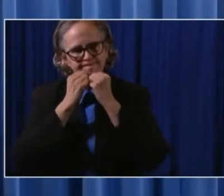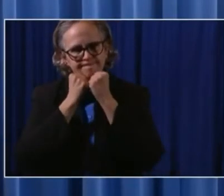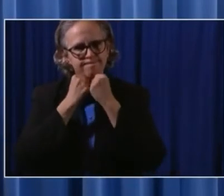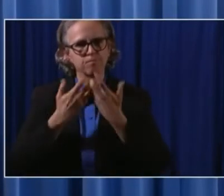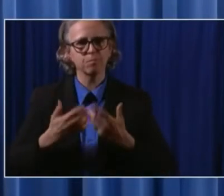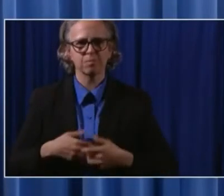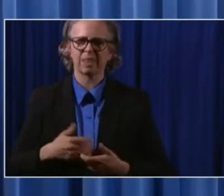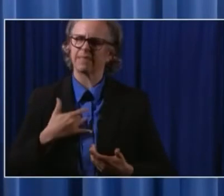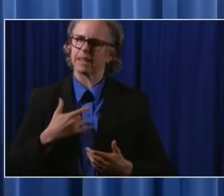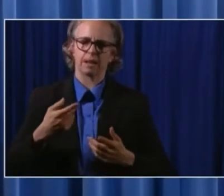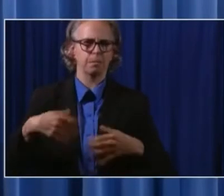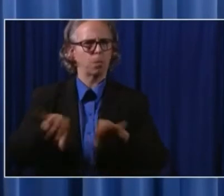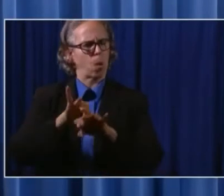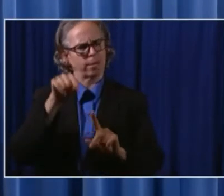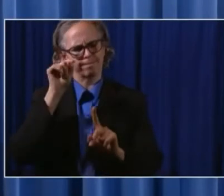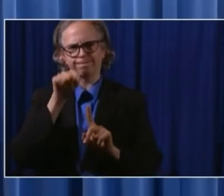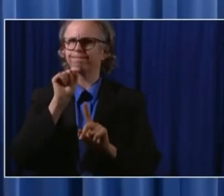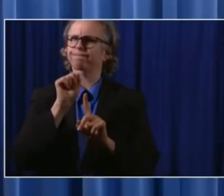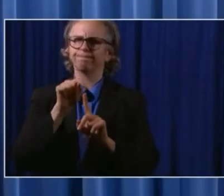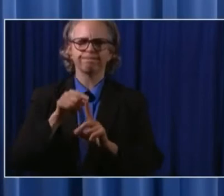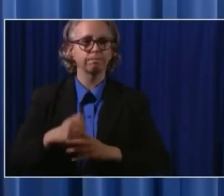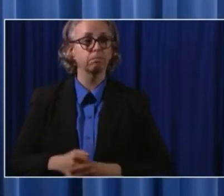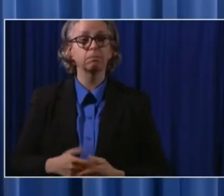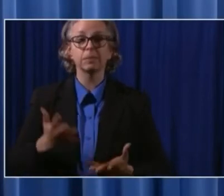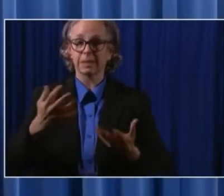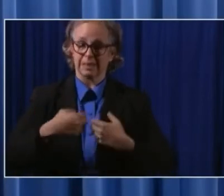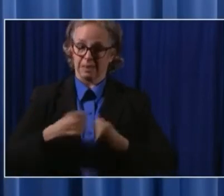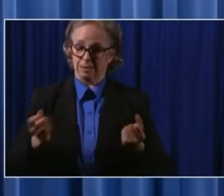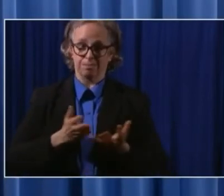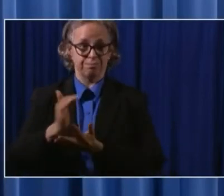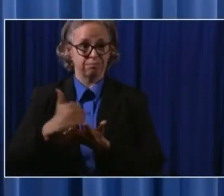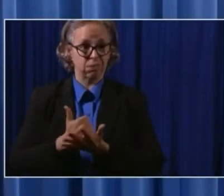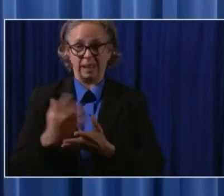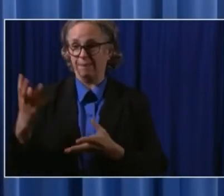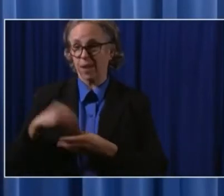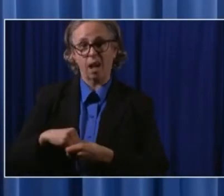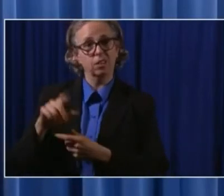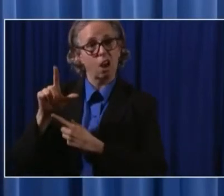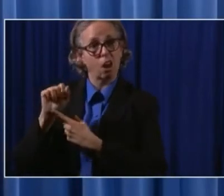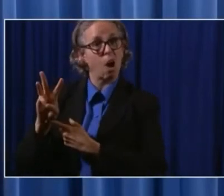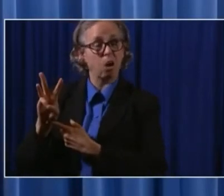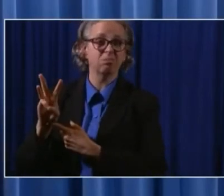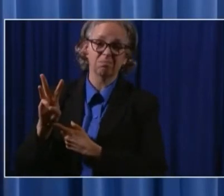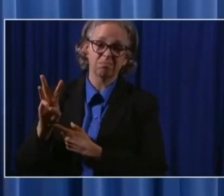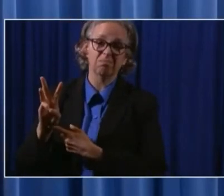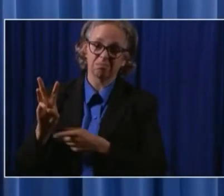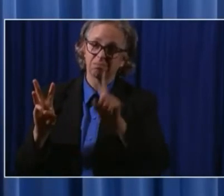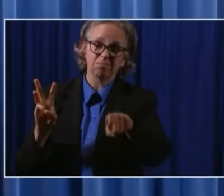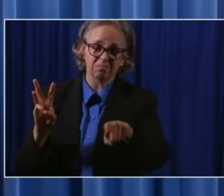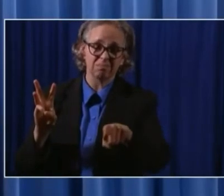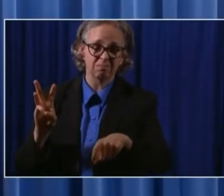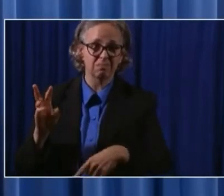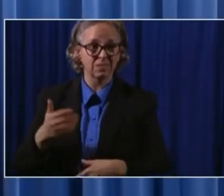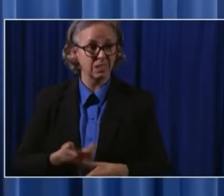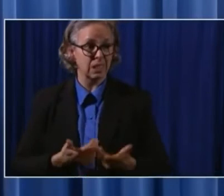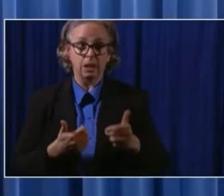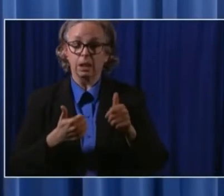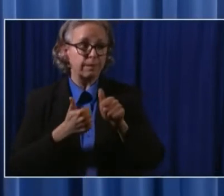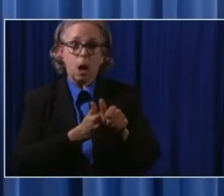as we can write into our laws that is consistent with Supreme Court decisions, U.S. Supreme